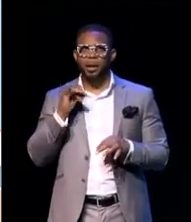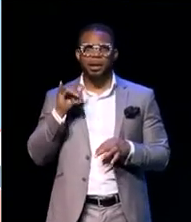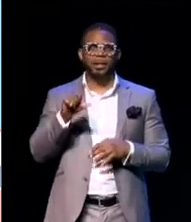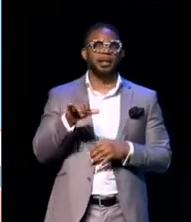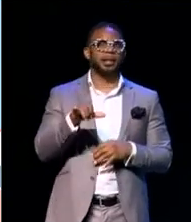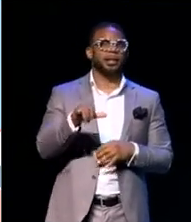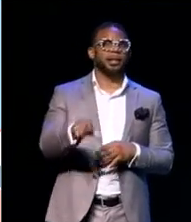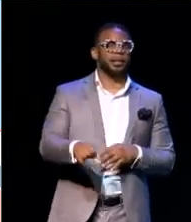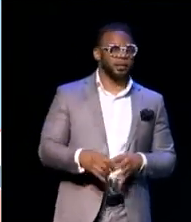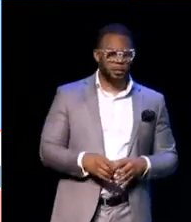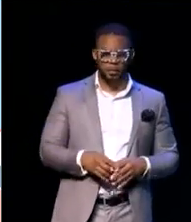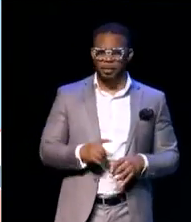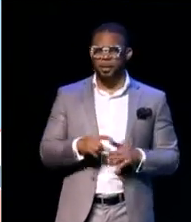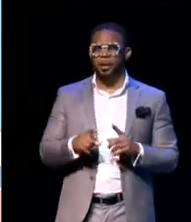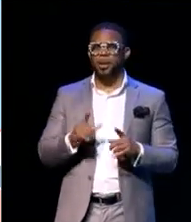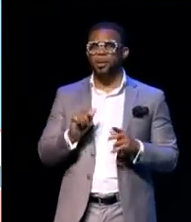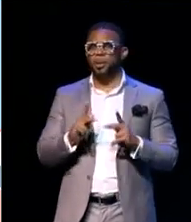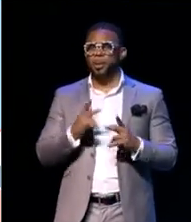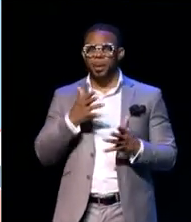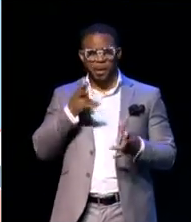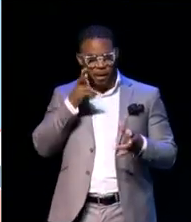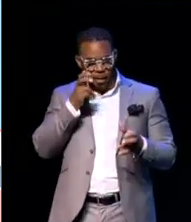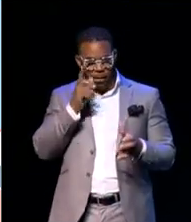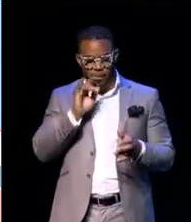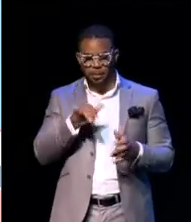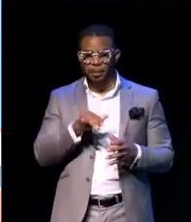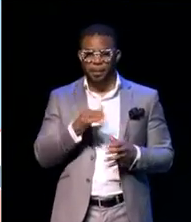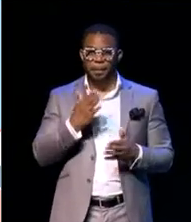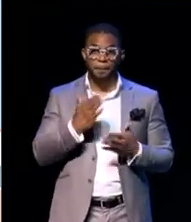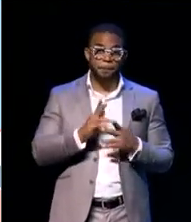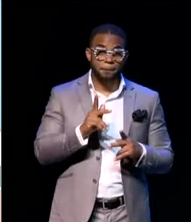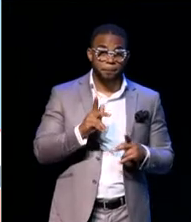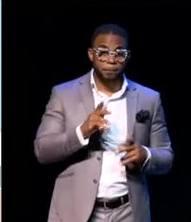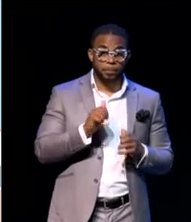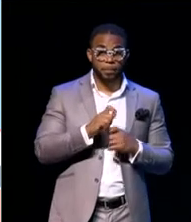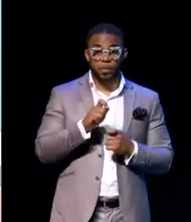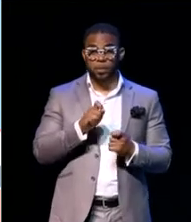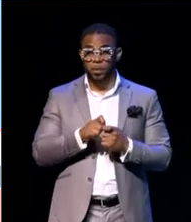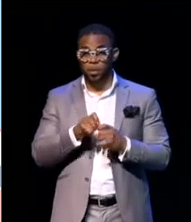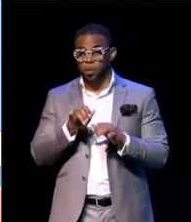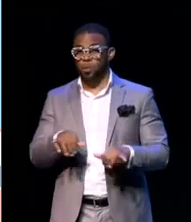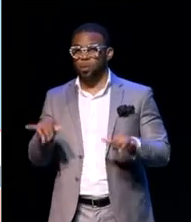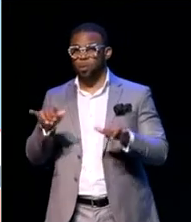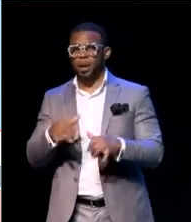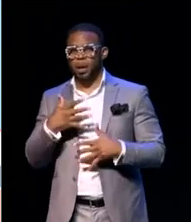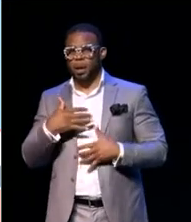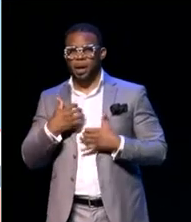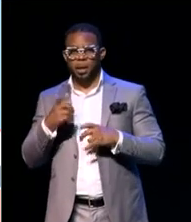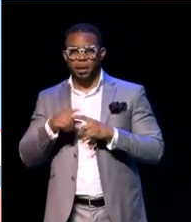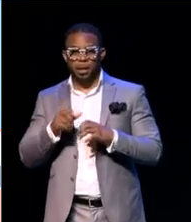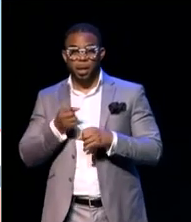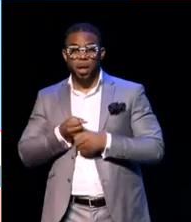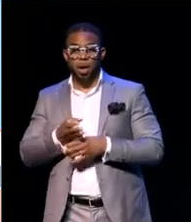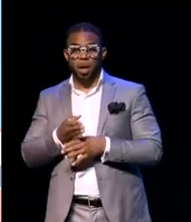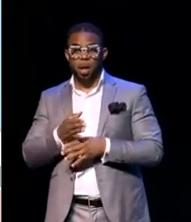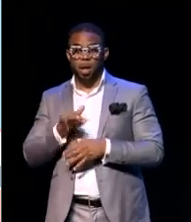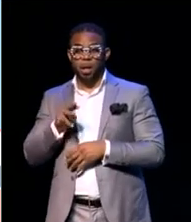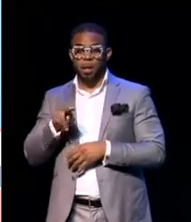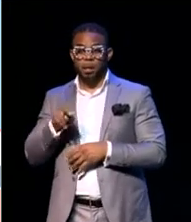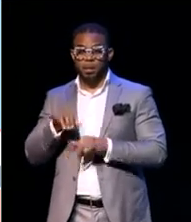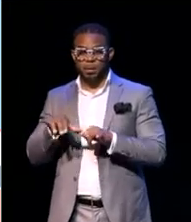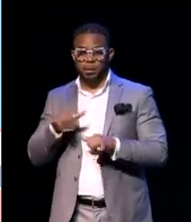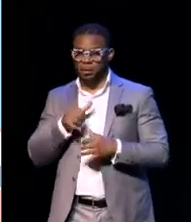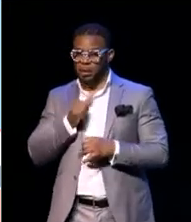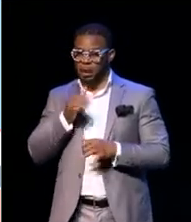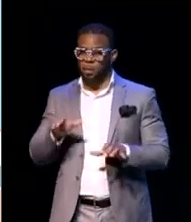yes. What people may hear is that some people with certain chronic health conditions that cause their immune system